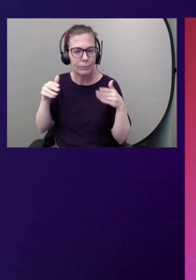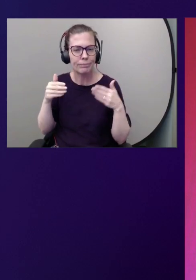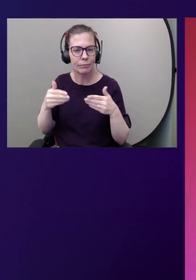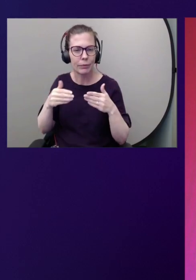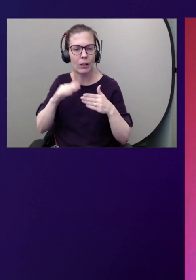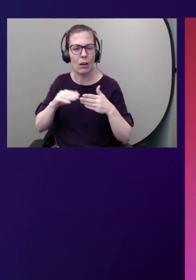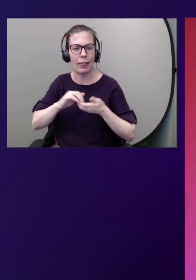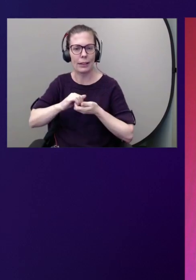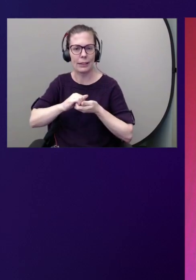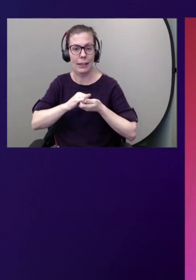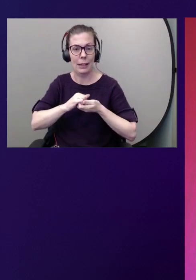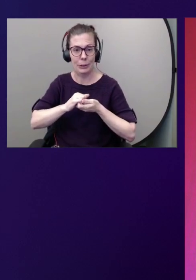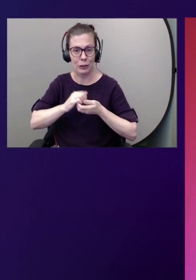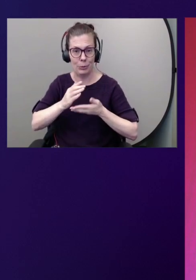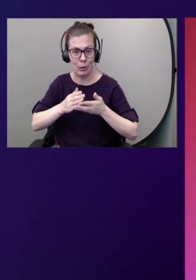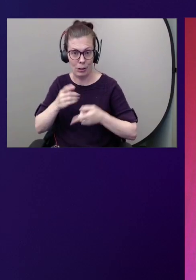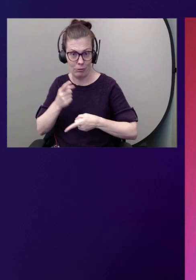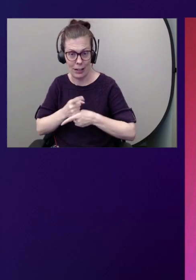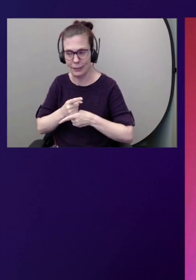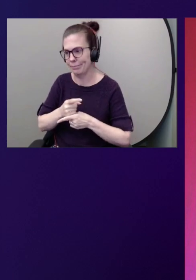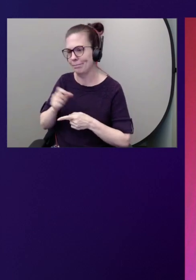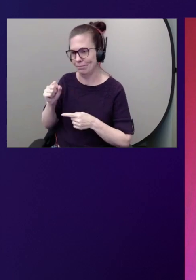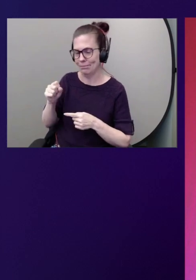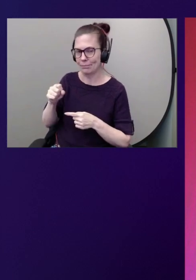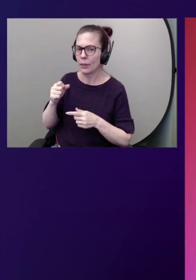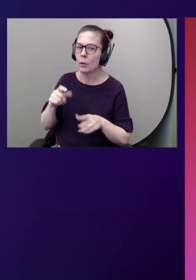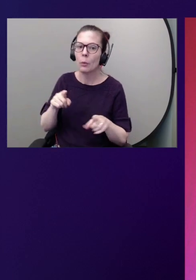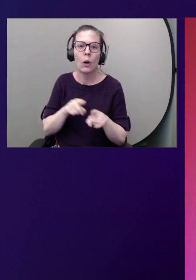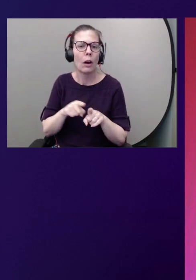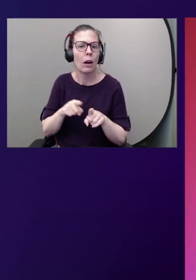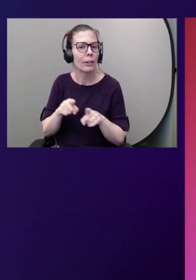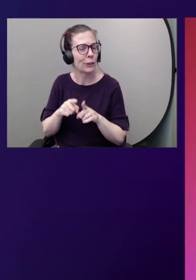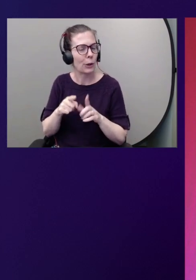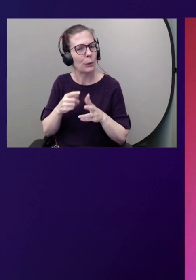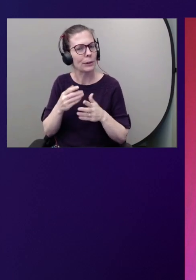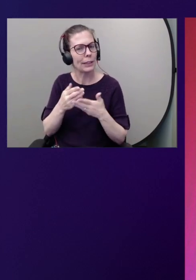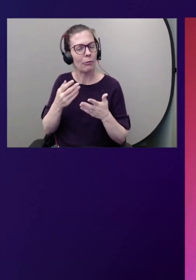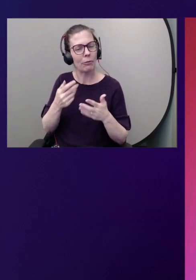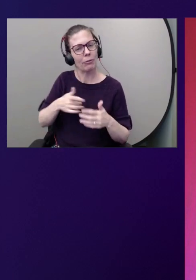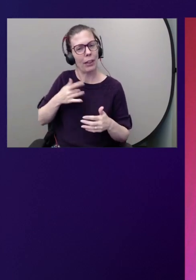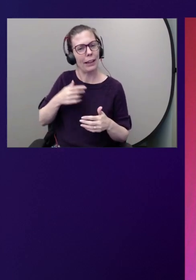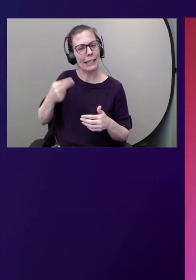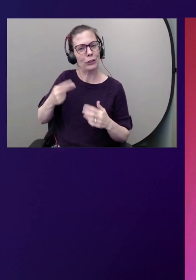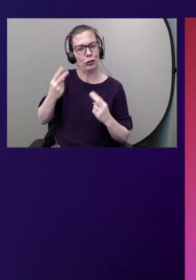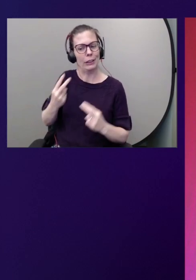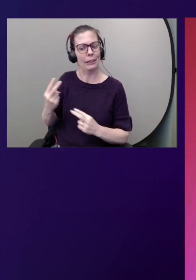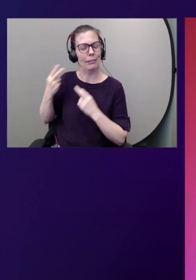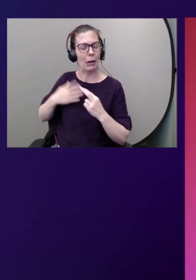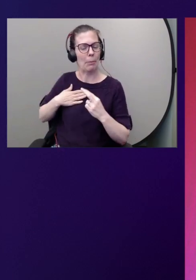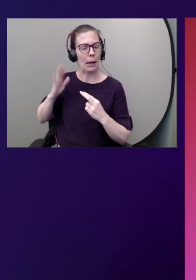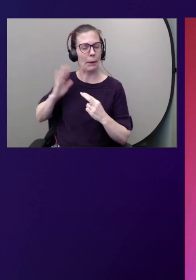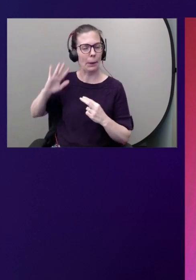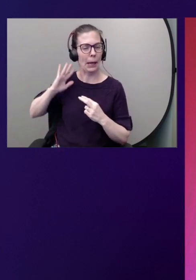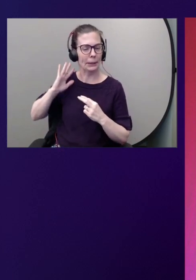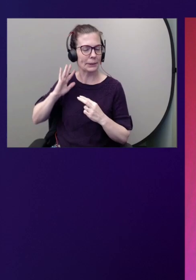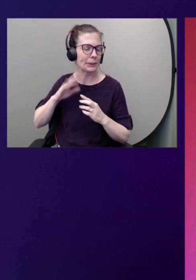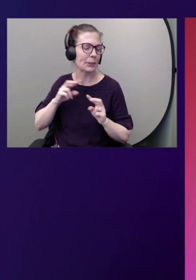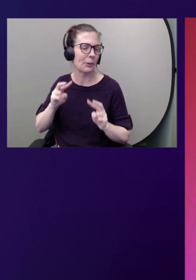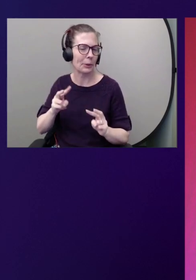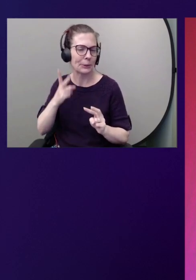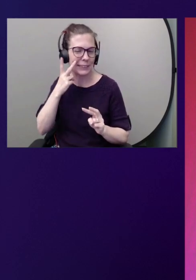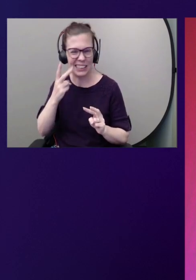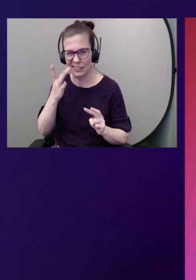right? And we're getting a little blast from my past, which, stay tuned. Kind of interesting. It was a